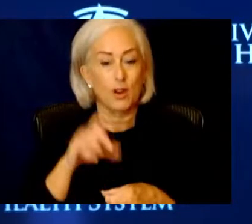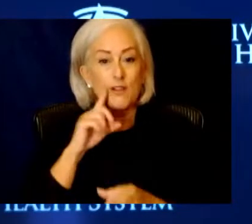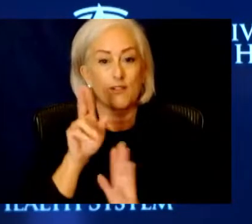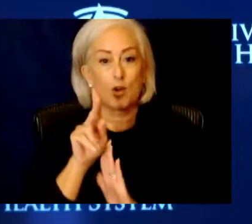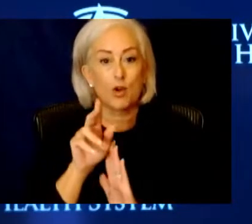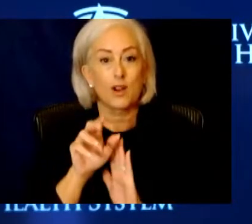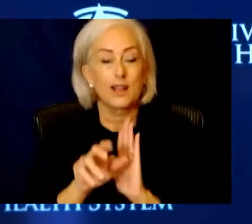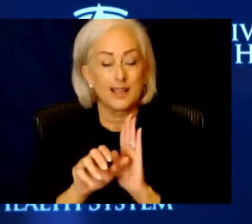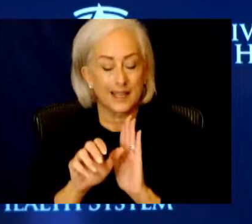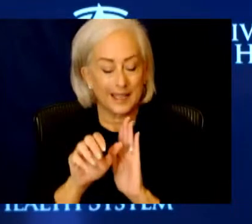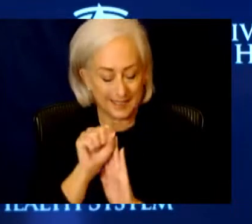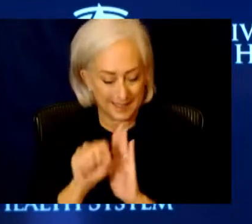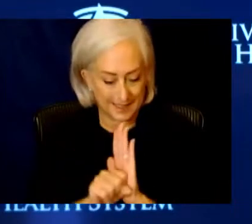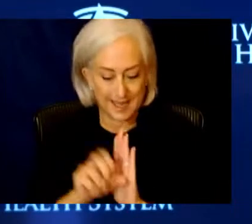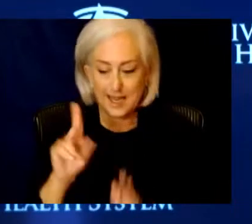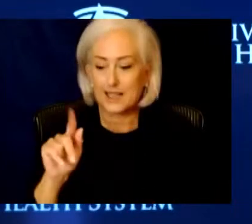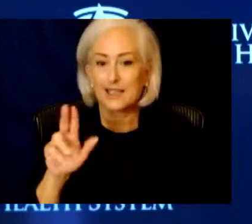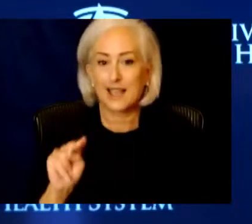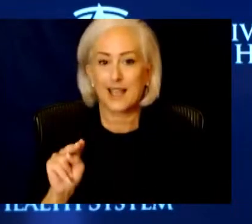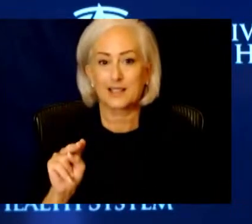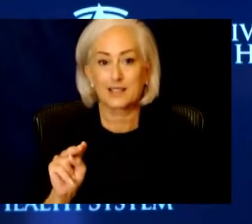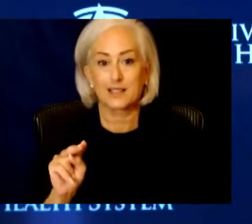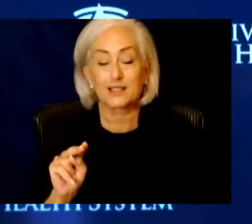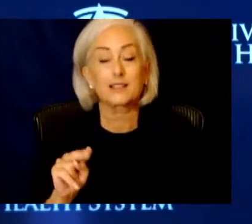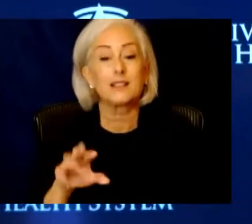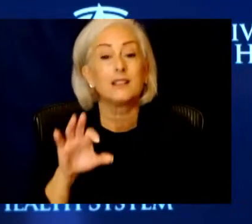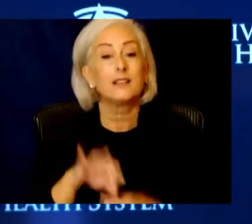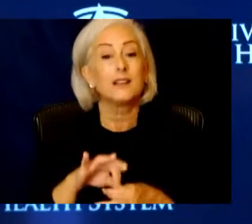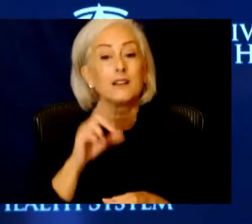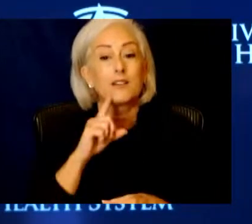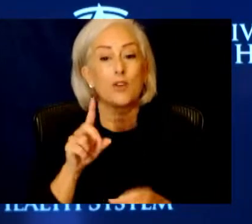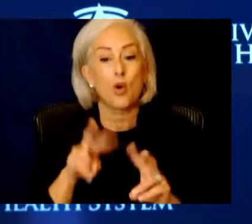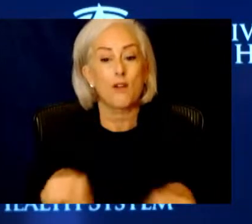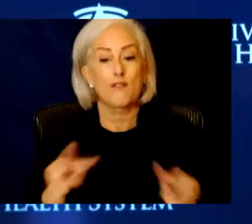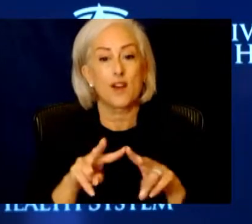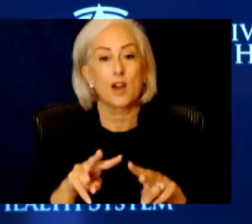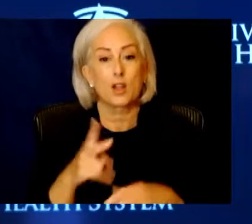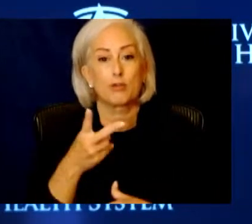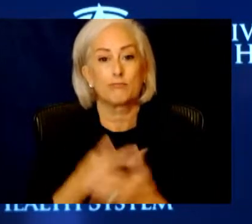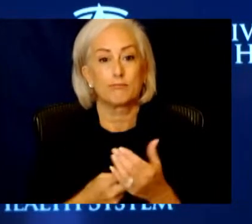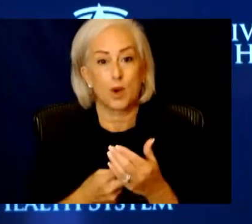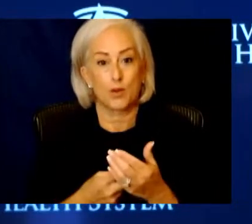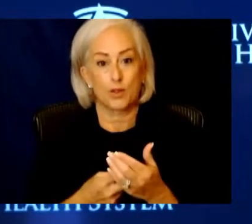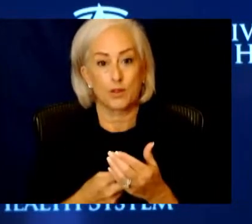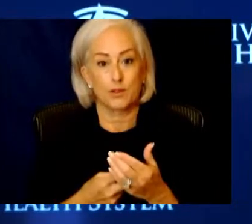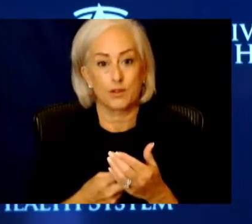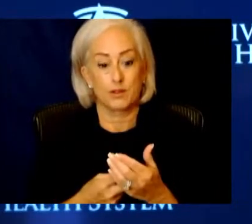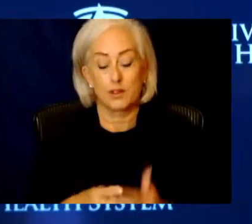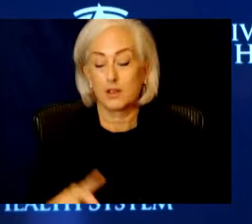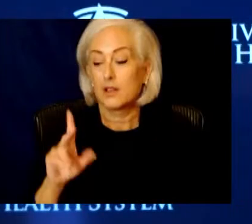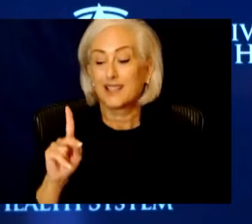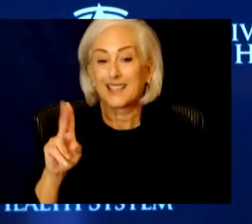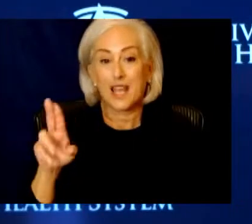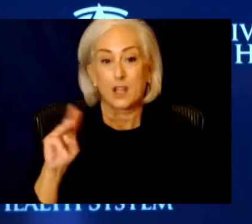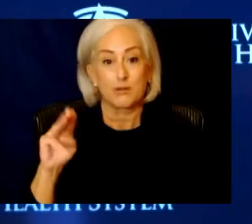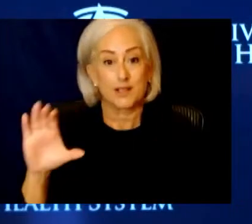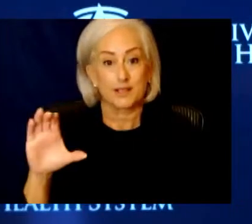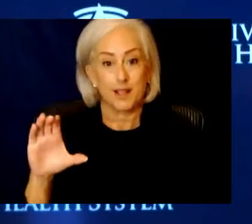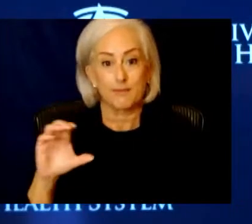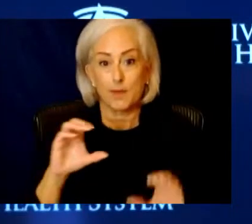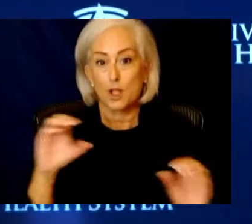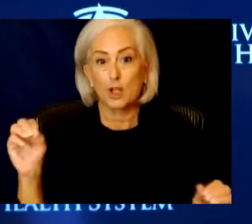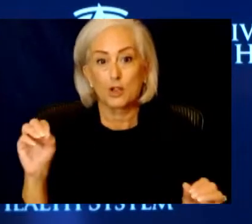Them Both. As you know, we as an organization did not take an official stance on the issue prior to the